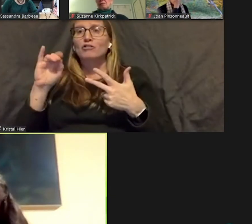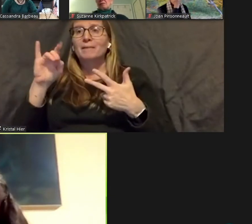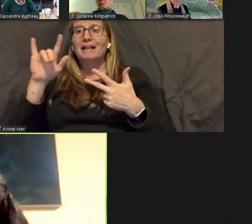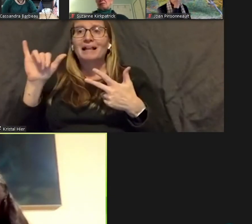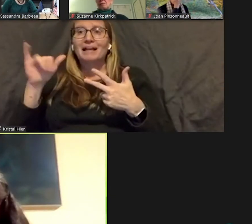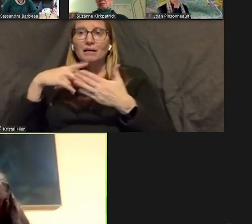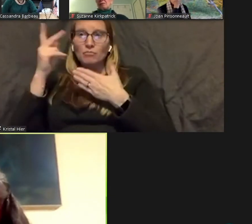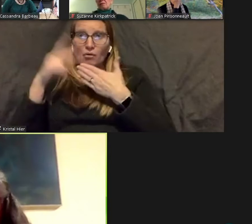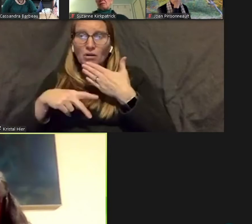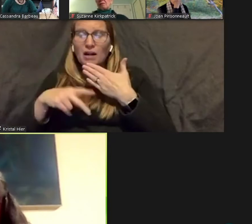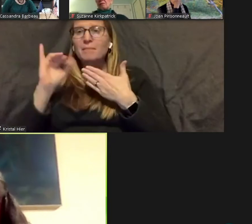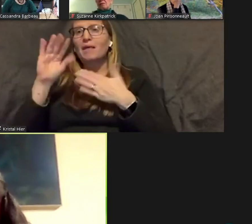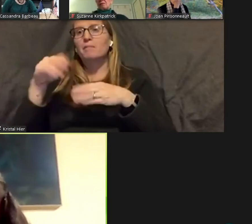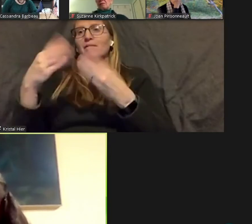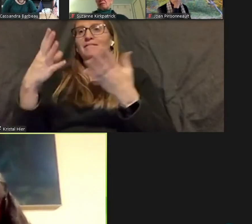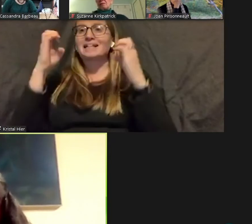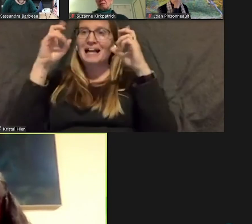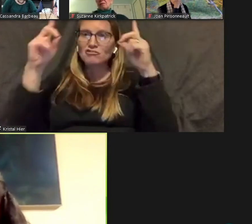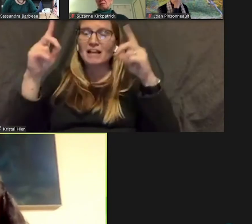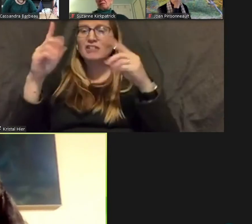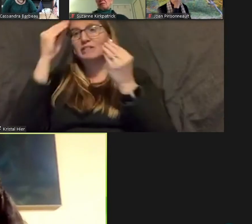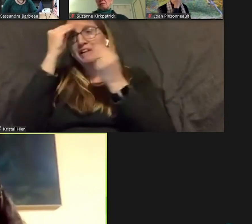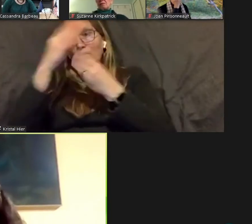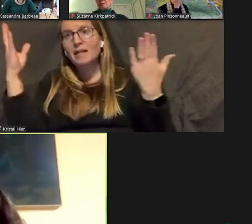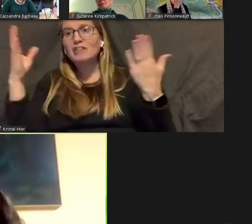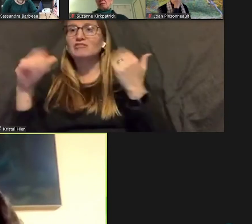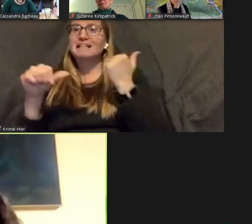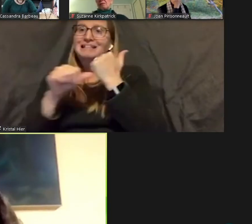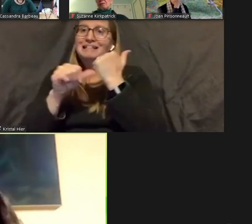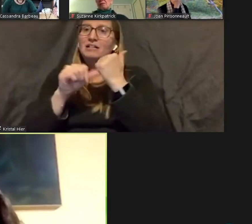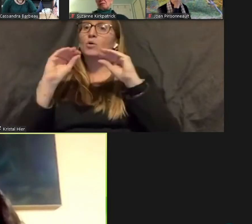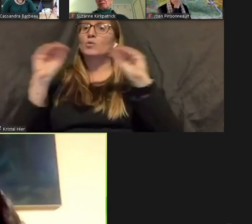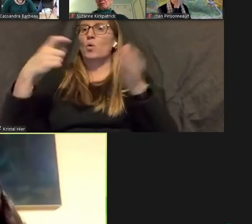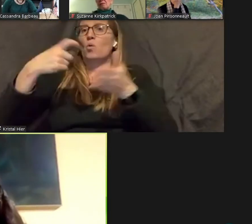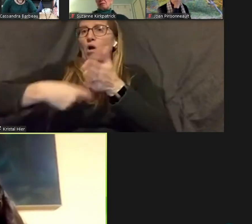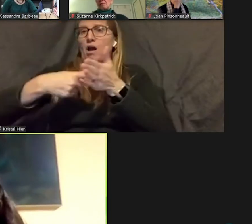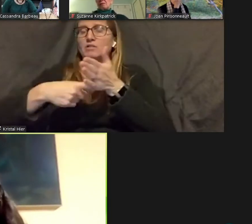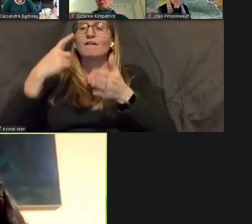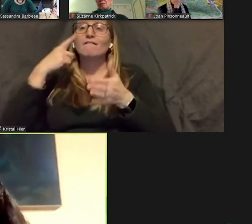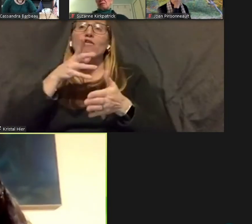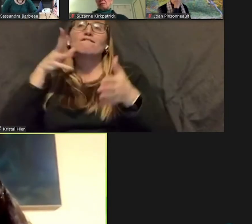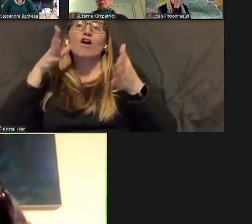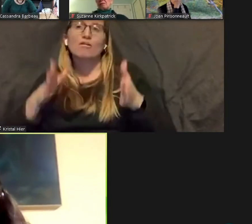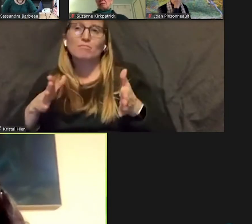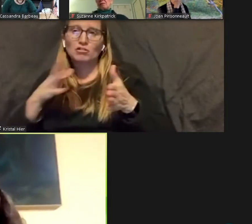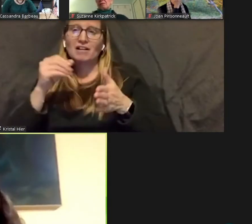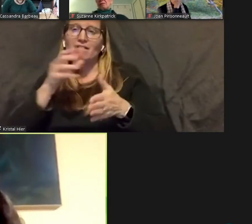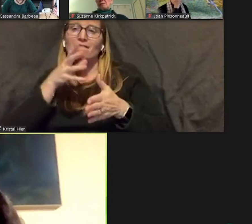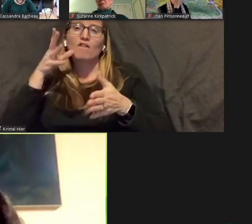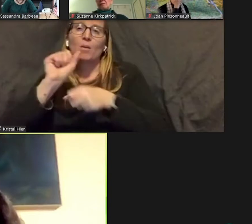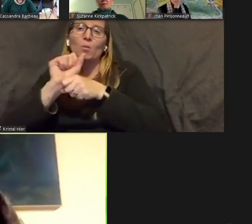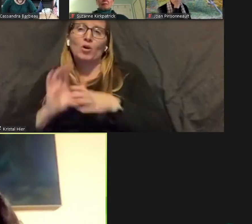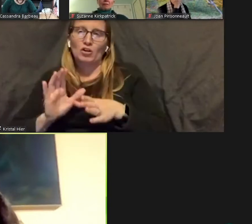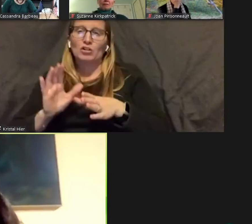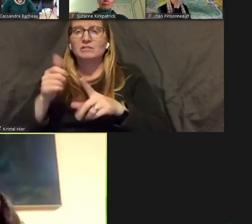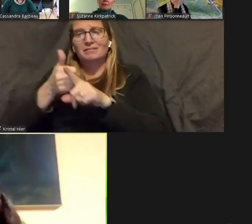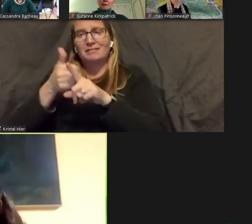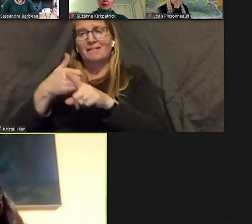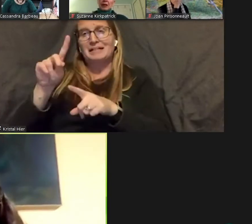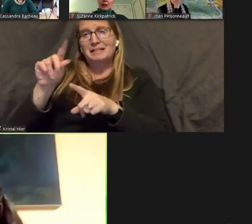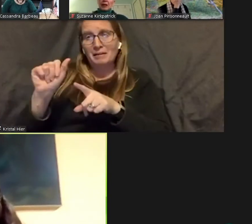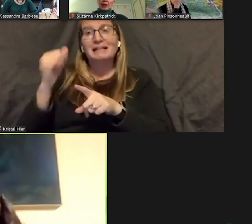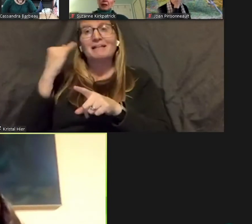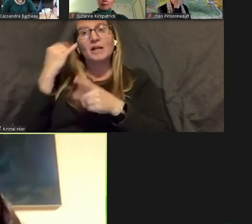information, education, and assistance at no cost to farmers and farm workers with disabilities, so they may continue farming if they choose